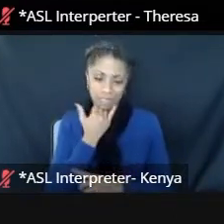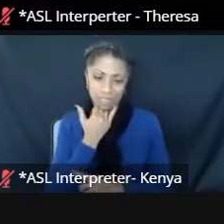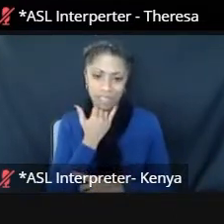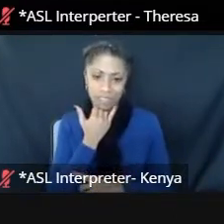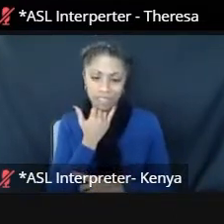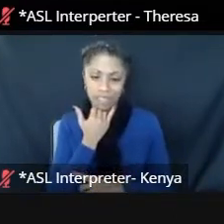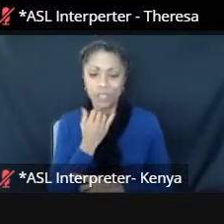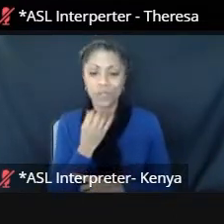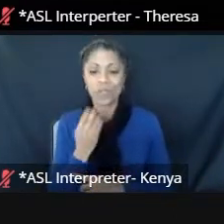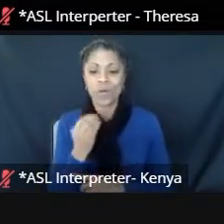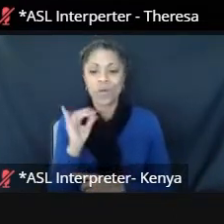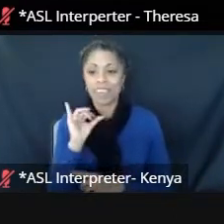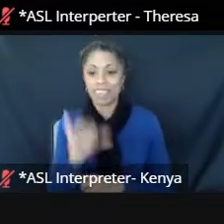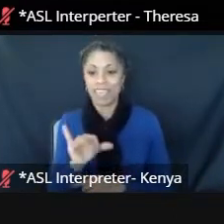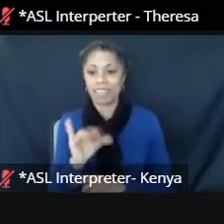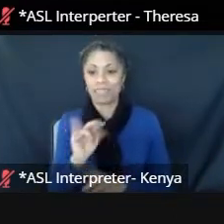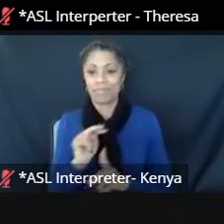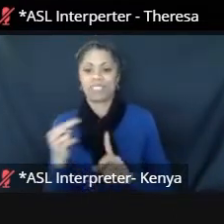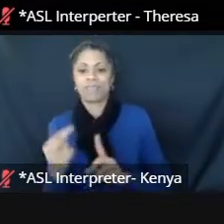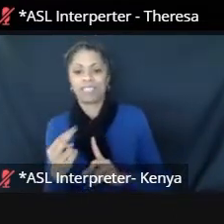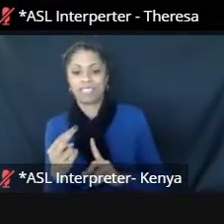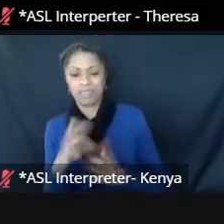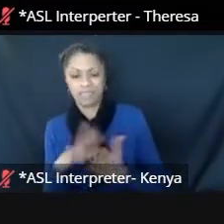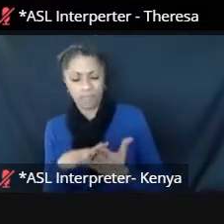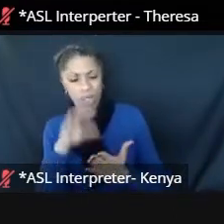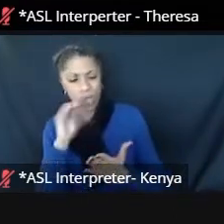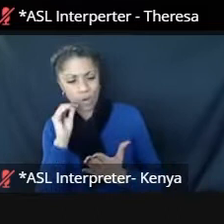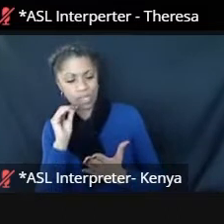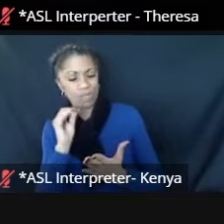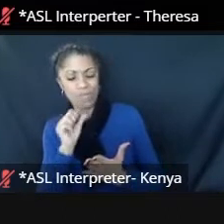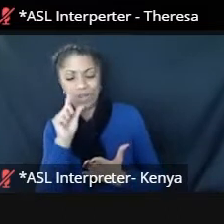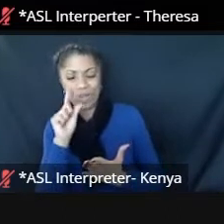the learning stance over a performing and needing to be perfect